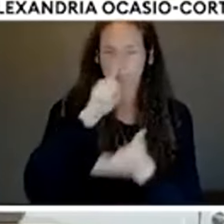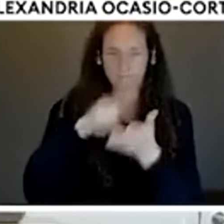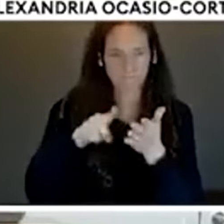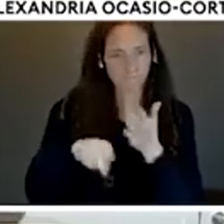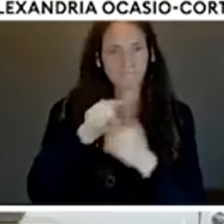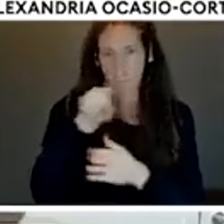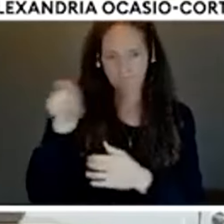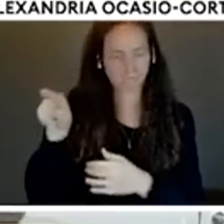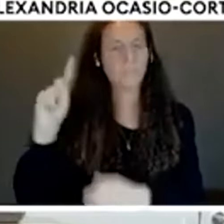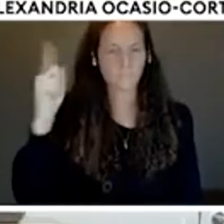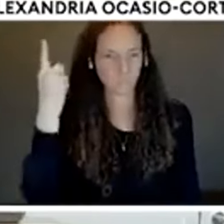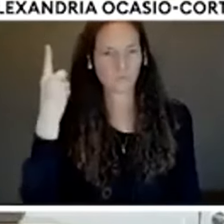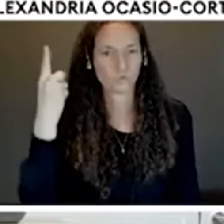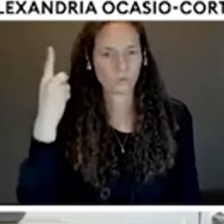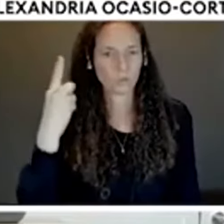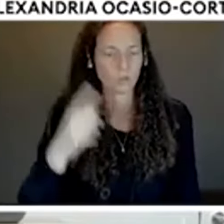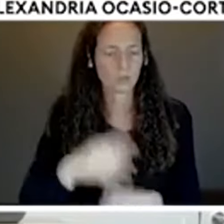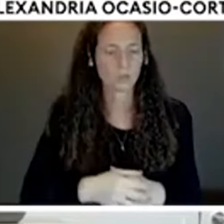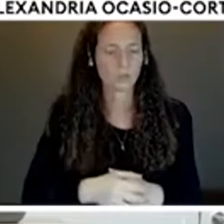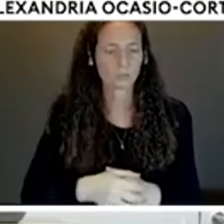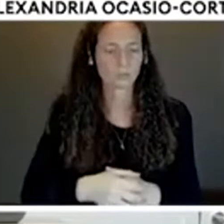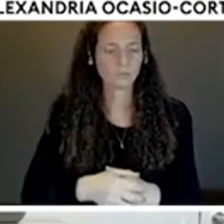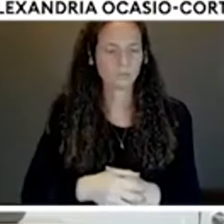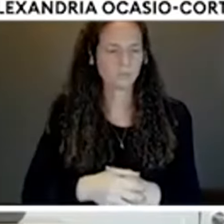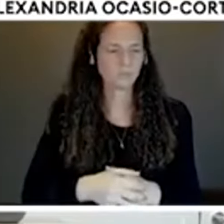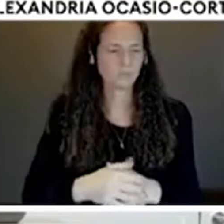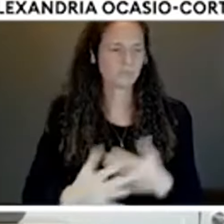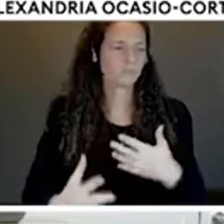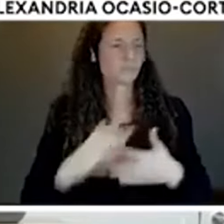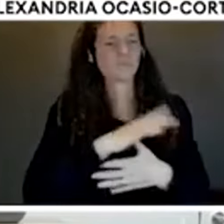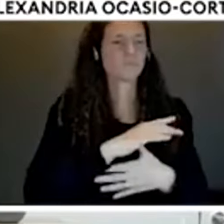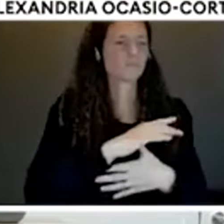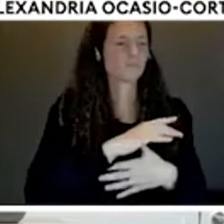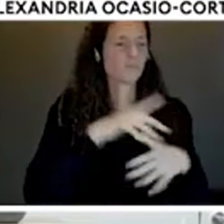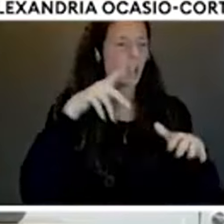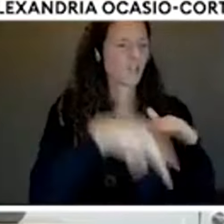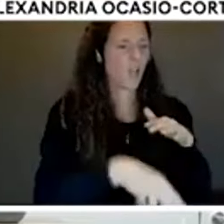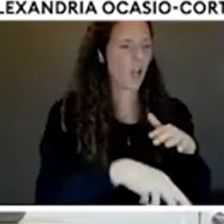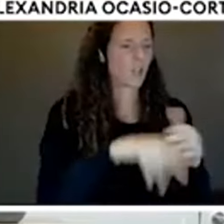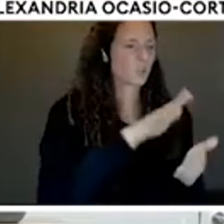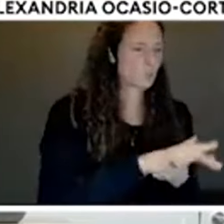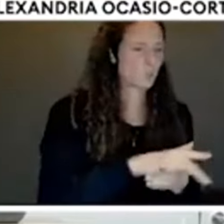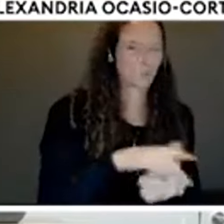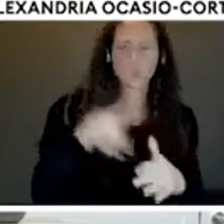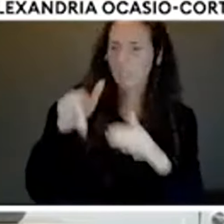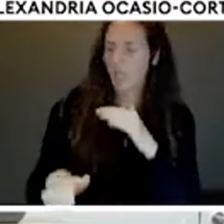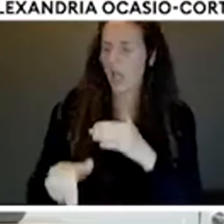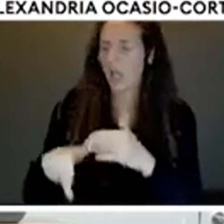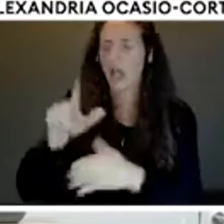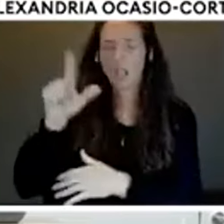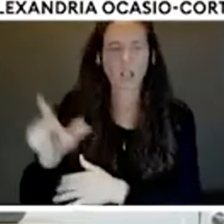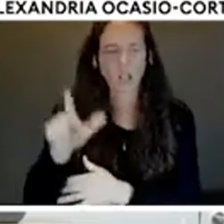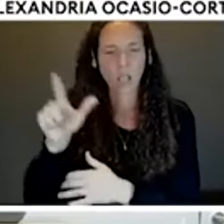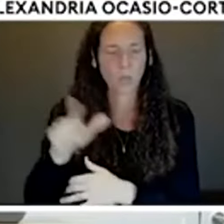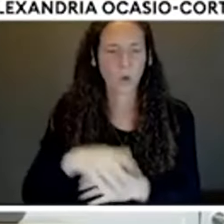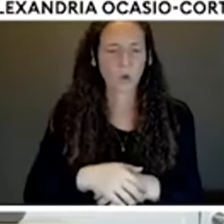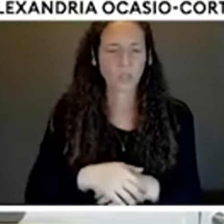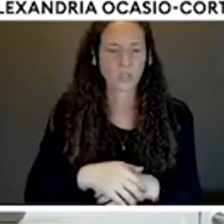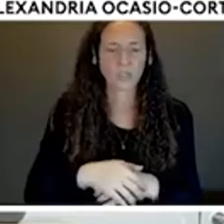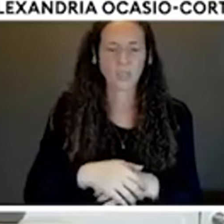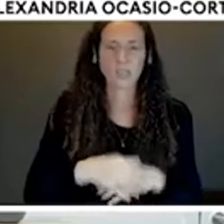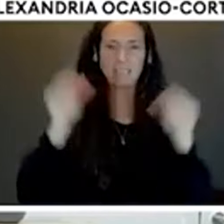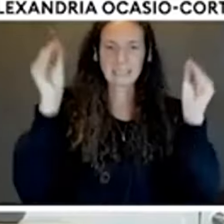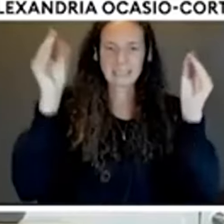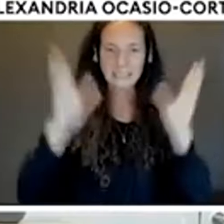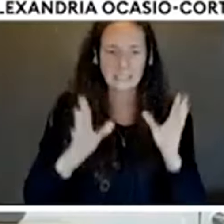our teachers. It shouldn't be cutting our schools. It shouldn't be cutting our library access. And if we actually kind